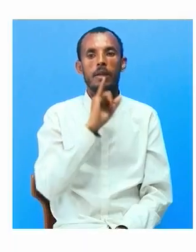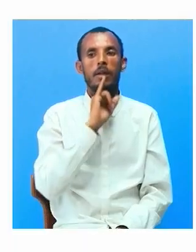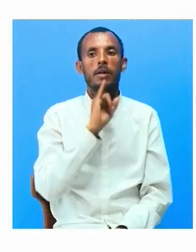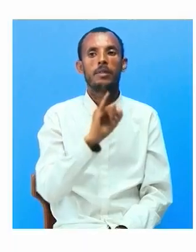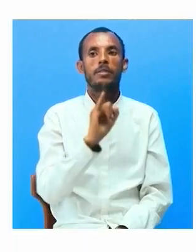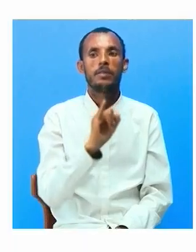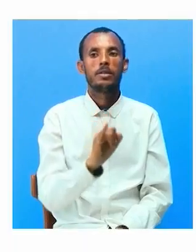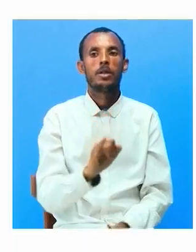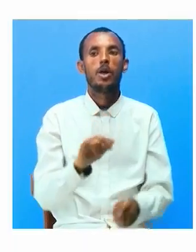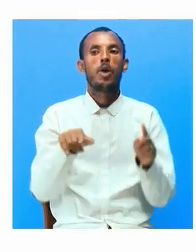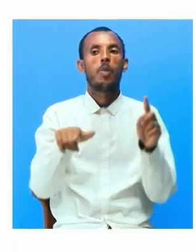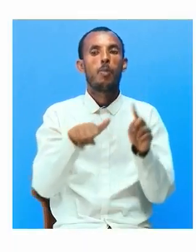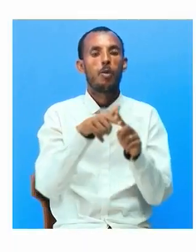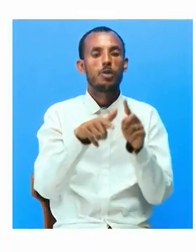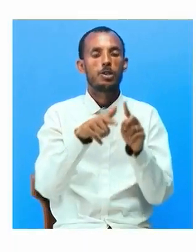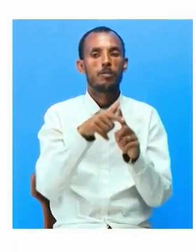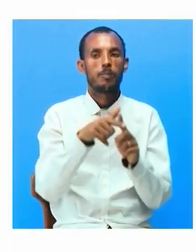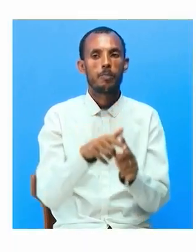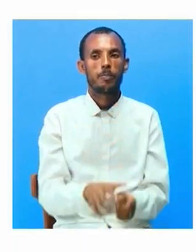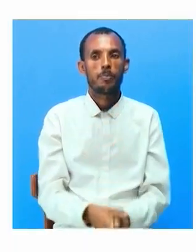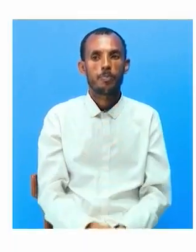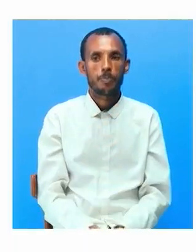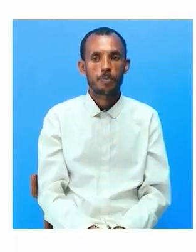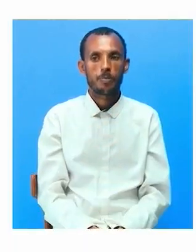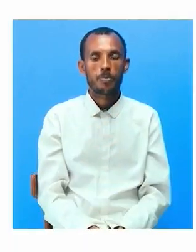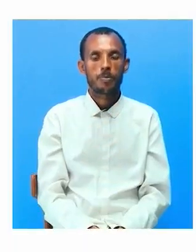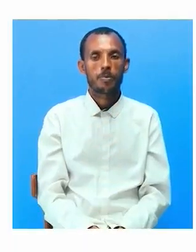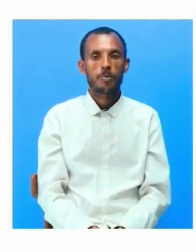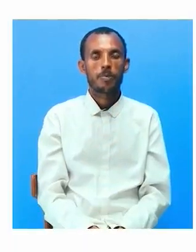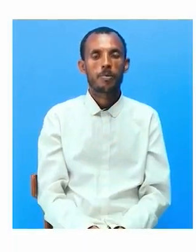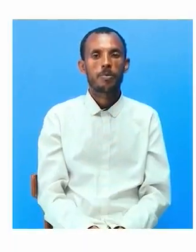is this positive.